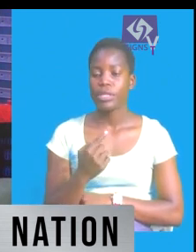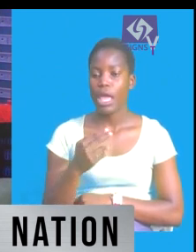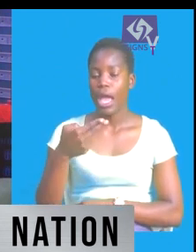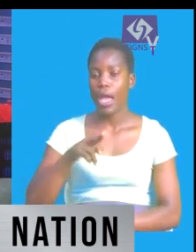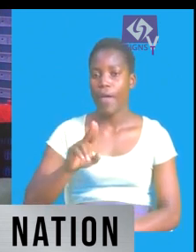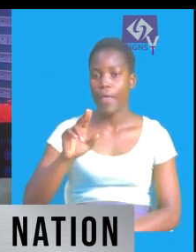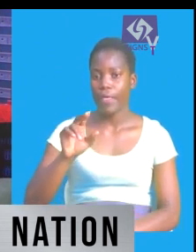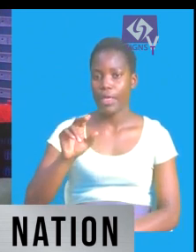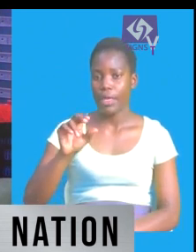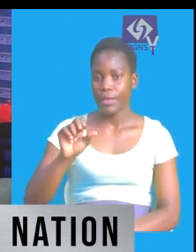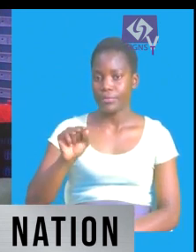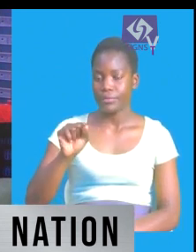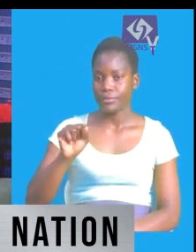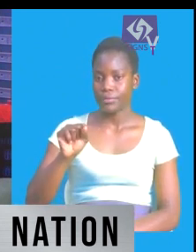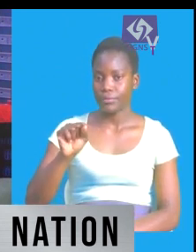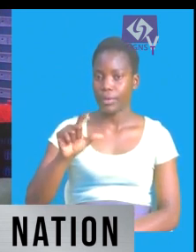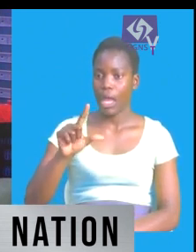deem themselves as hustlers,